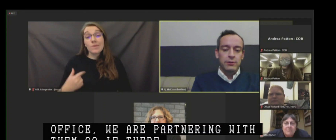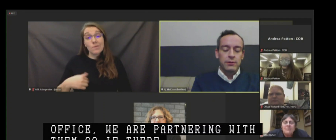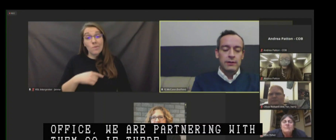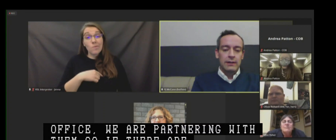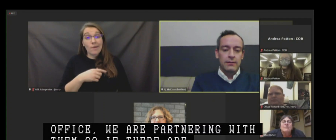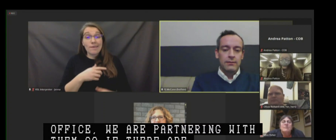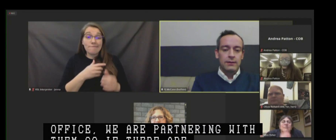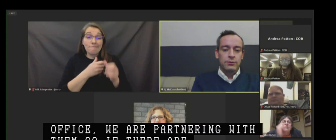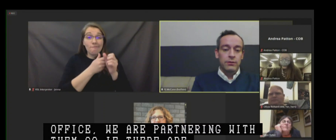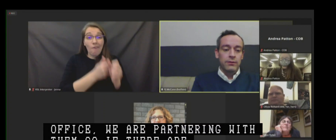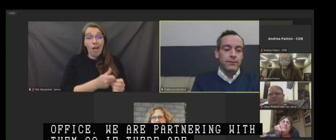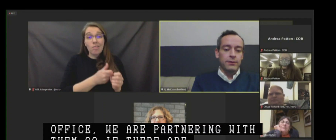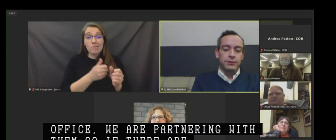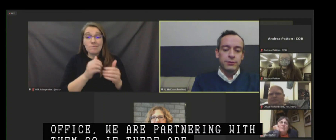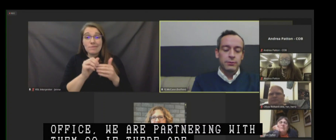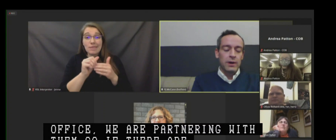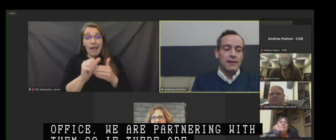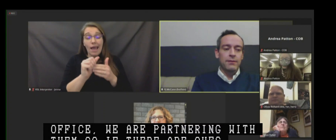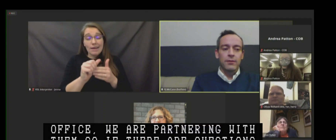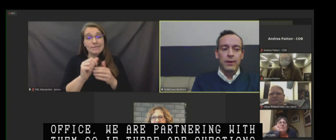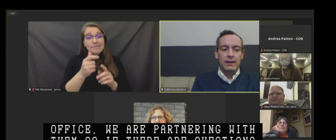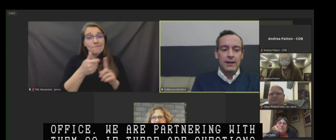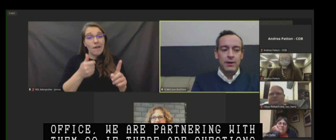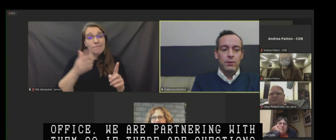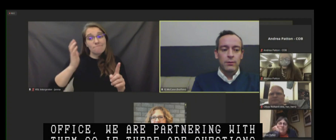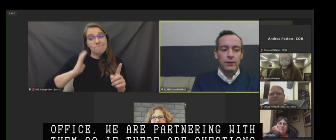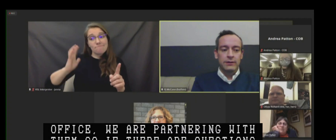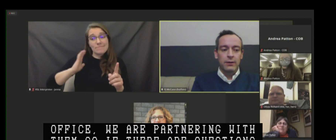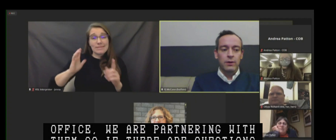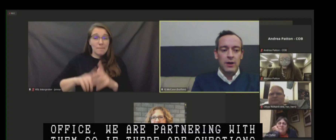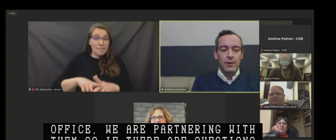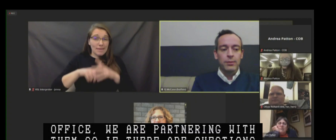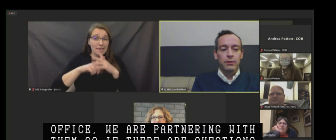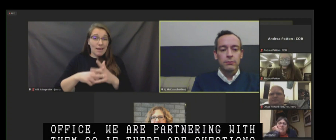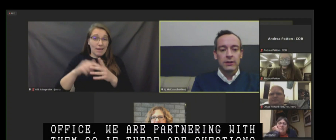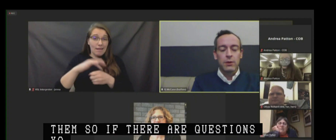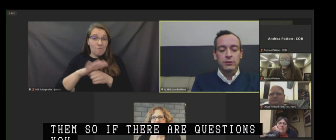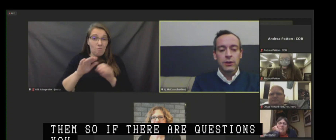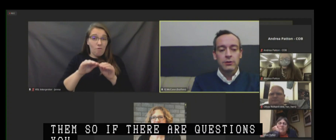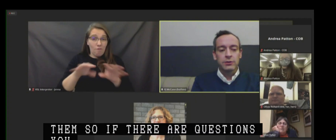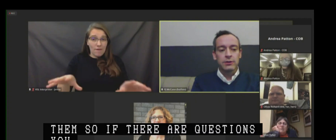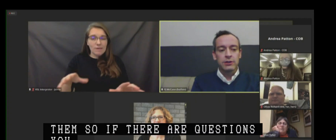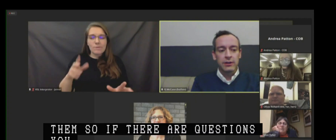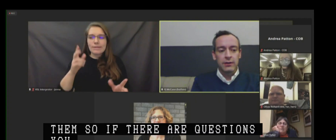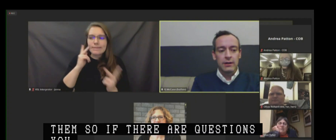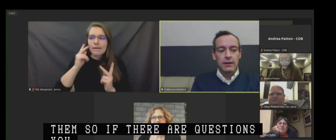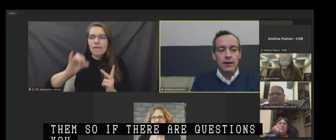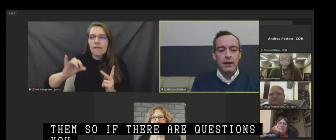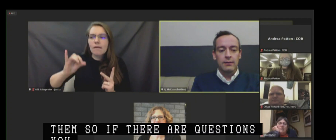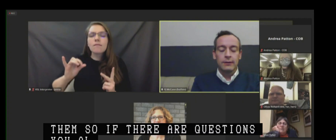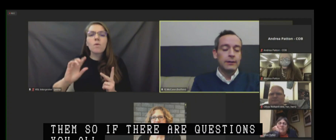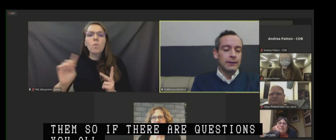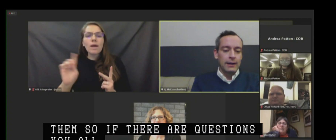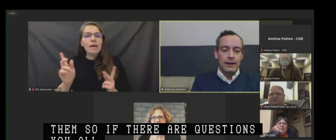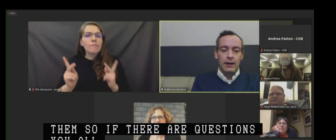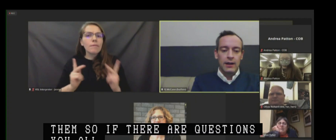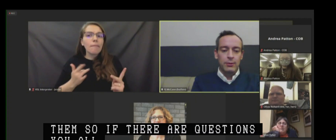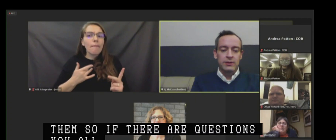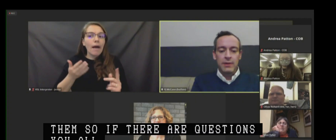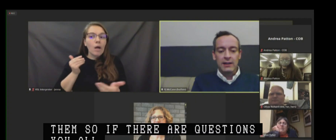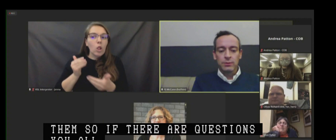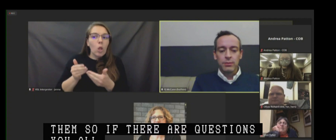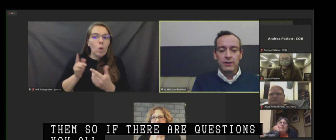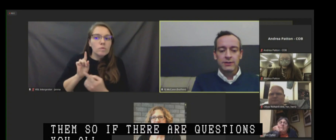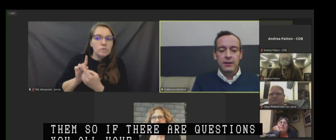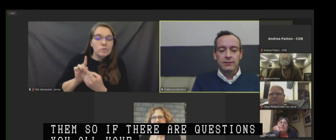that we issued in sort of the first wave of the pandemic, where we looked at where are people really most close to each other and again,